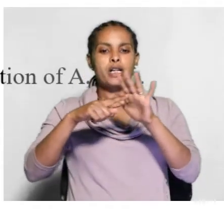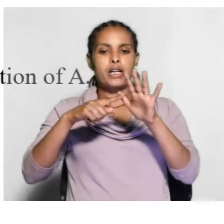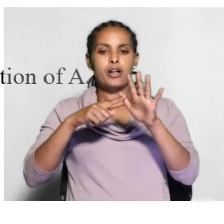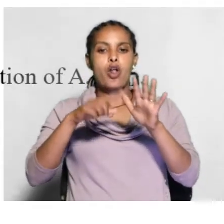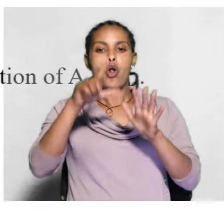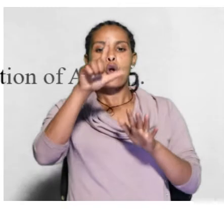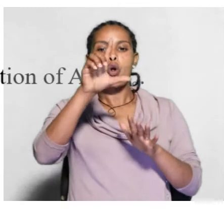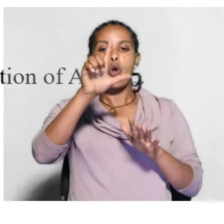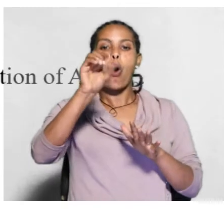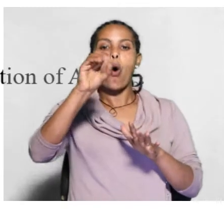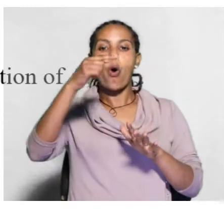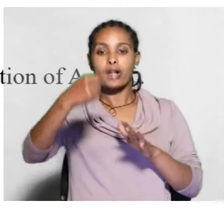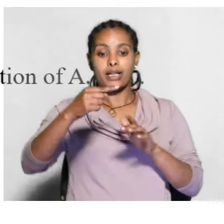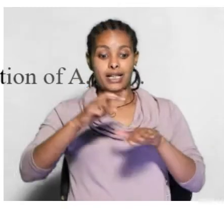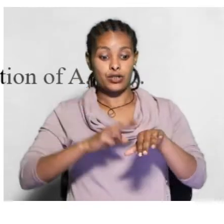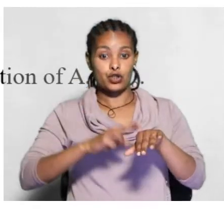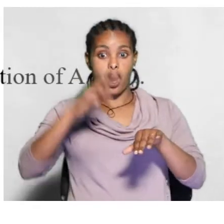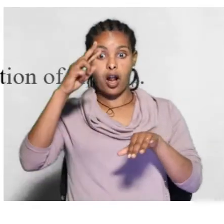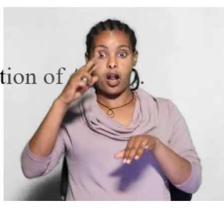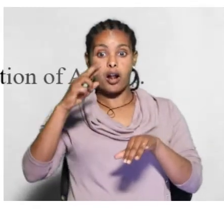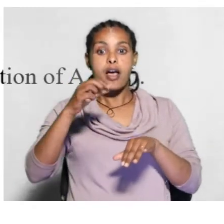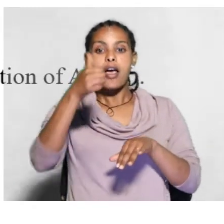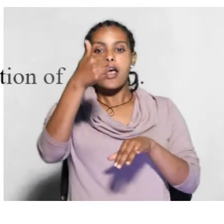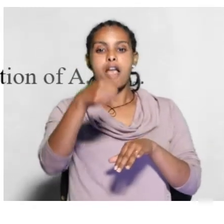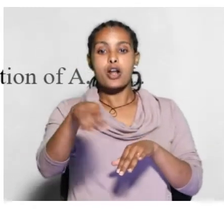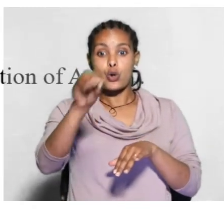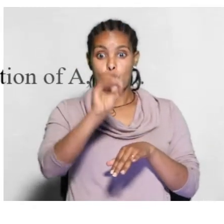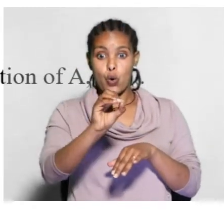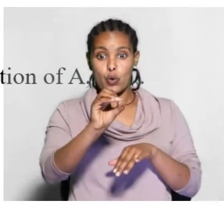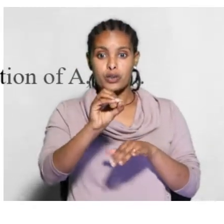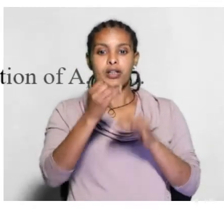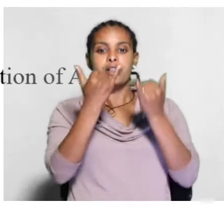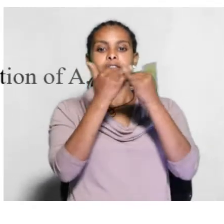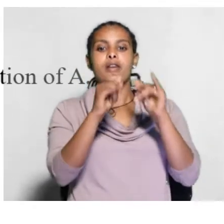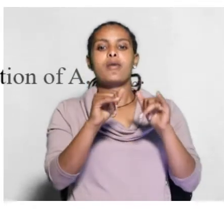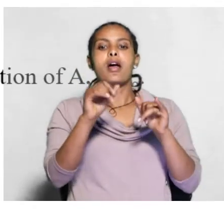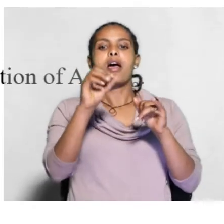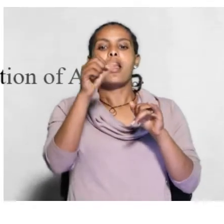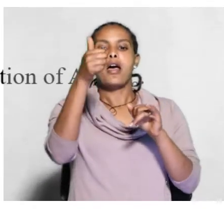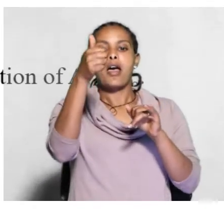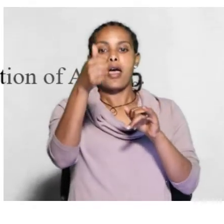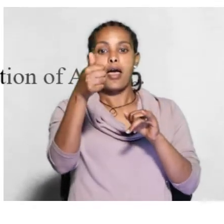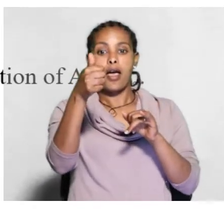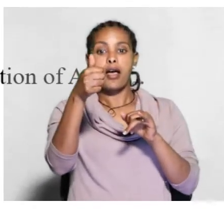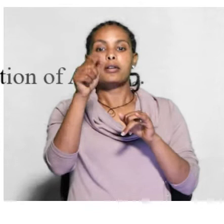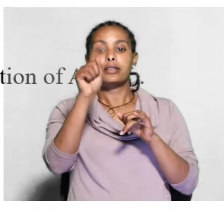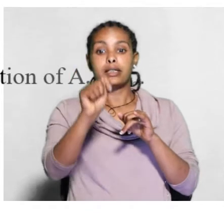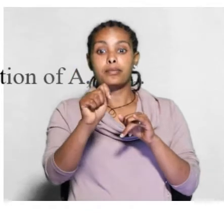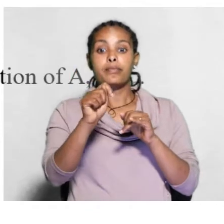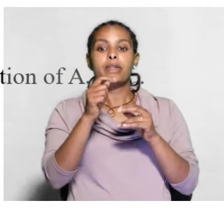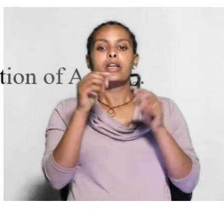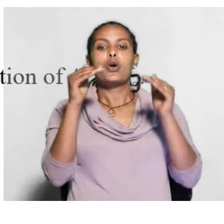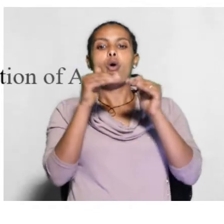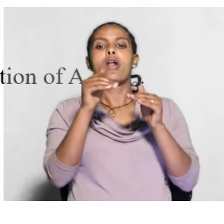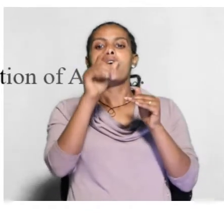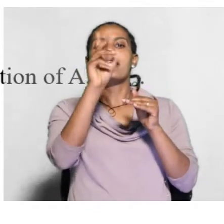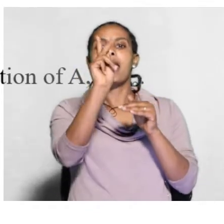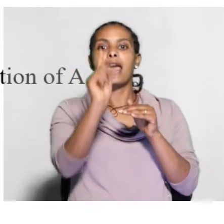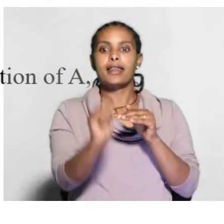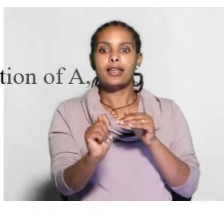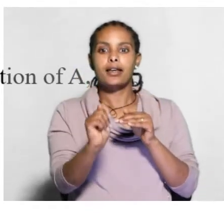log initial concentration A naught divided by concentration of M at any time t equal